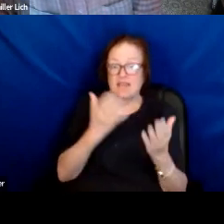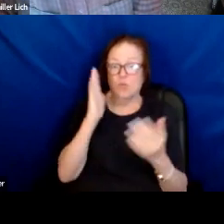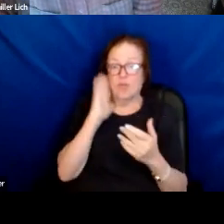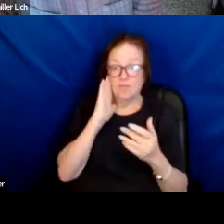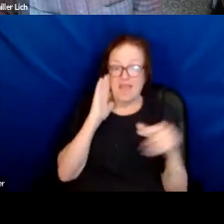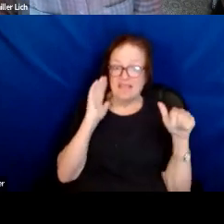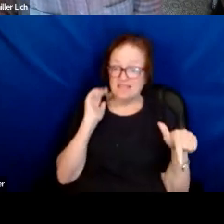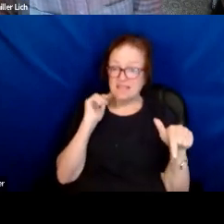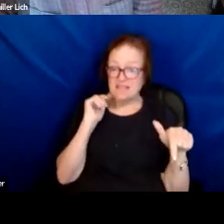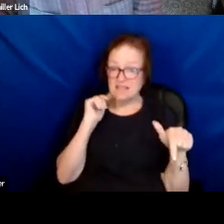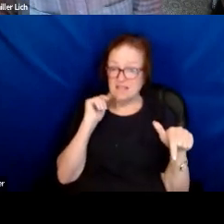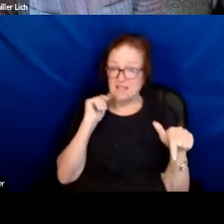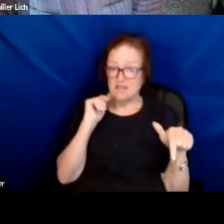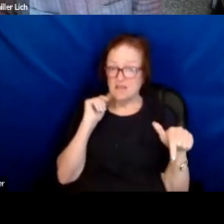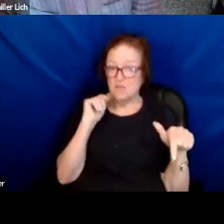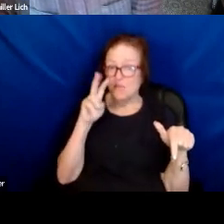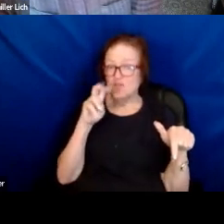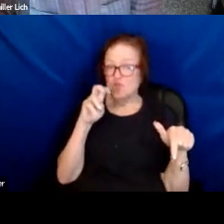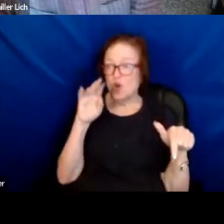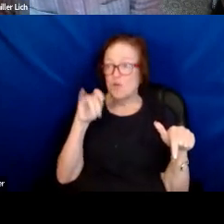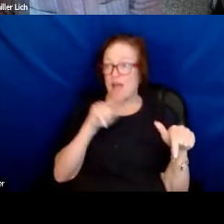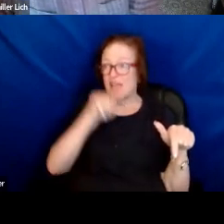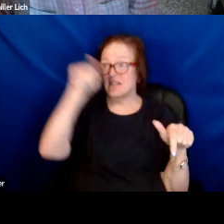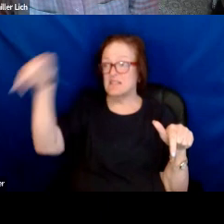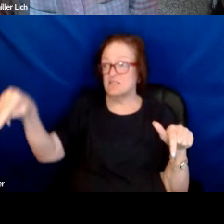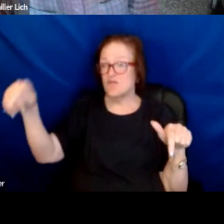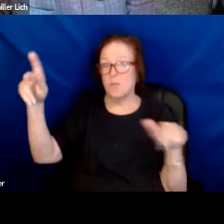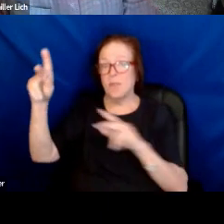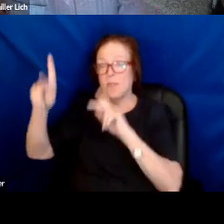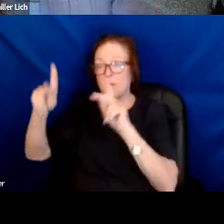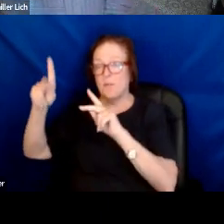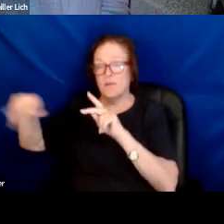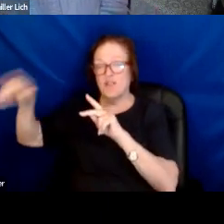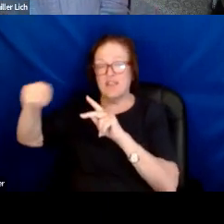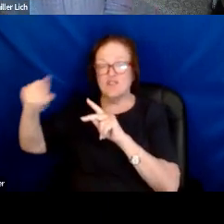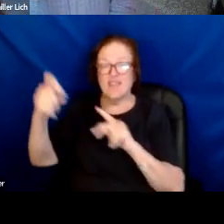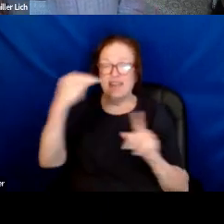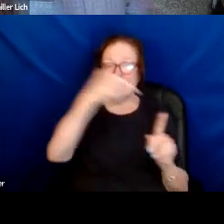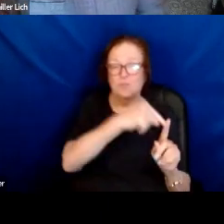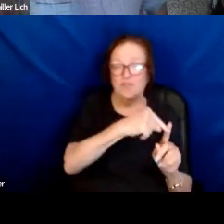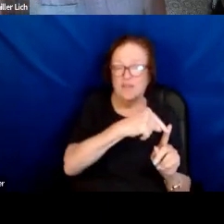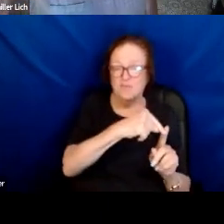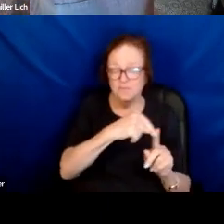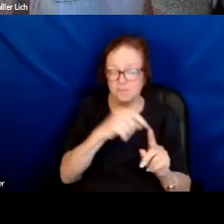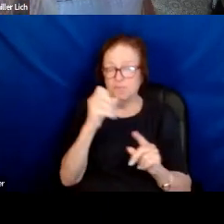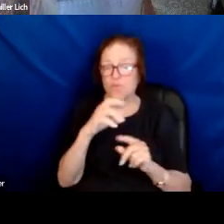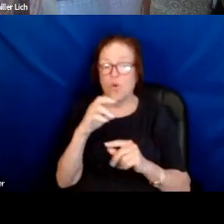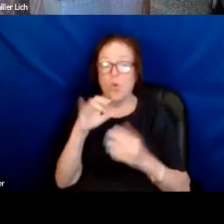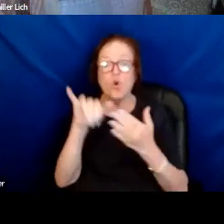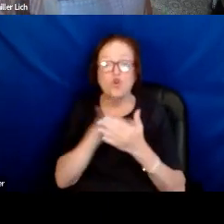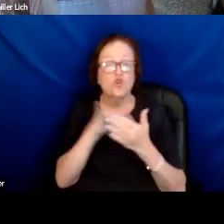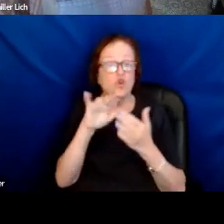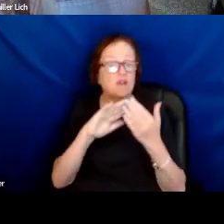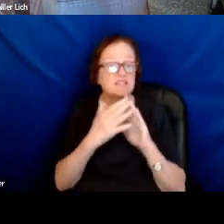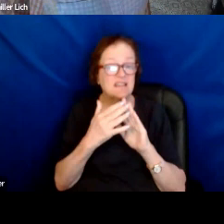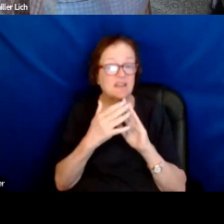but it's 200 miles away from this population here. Or when you look at something like New York City, we have